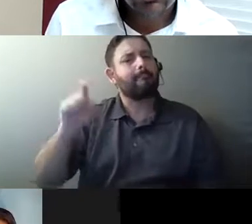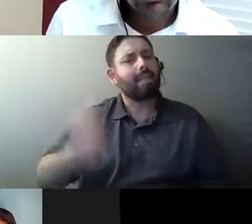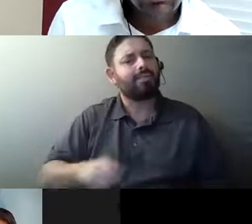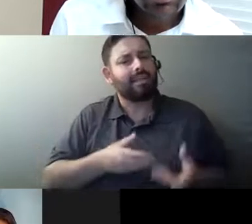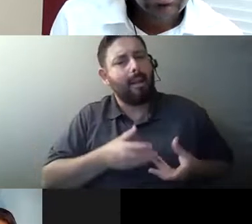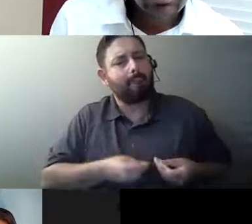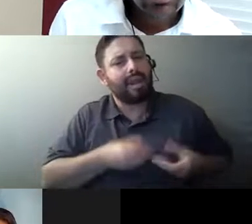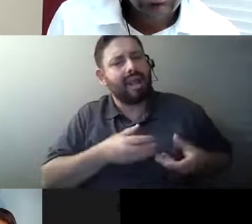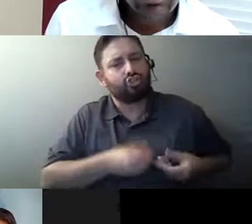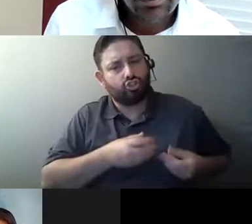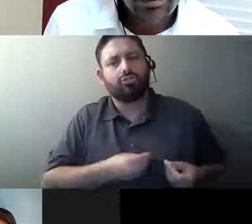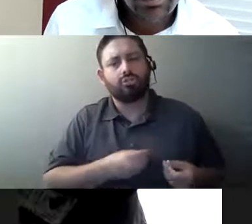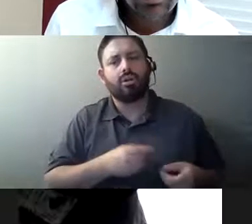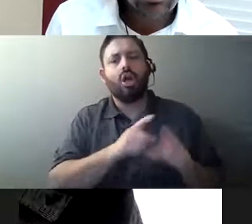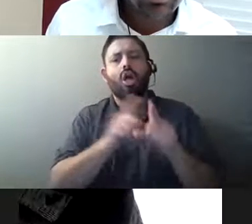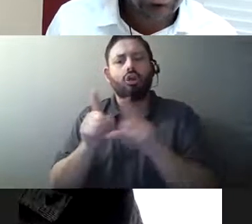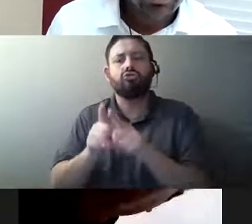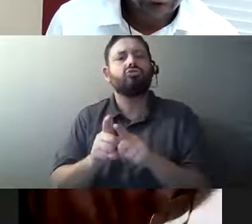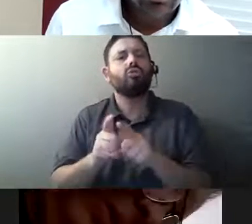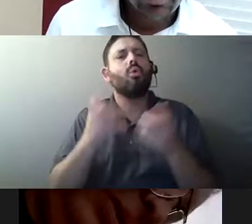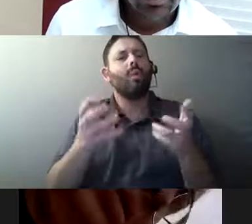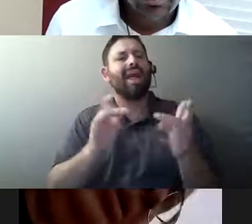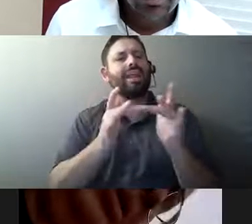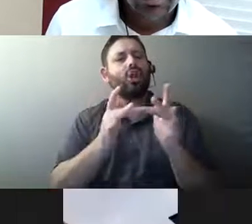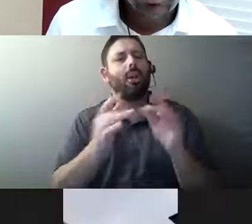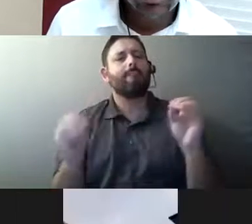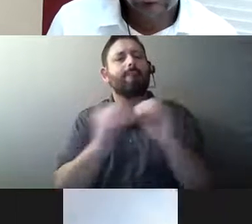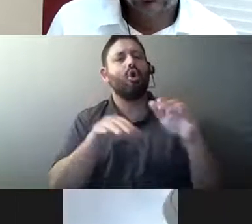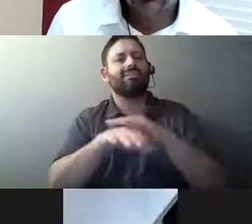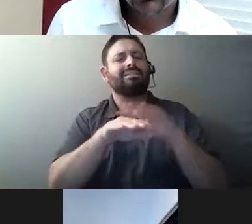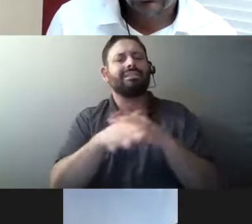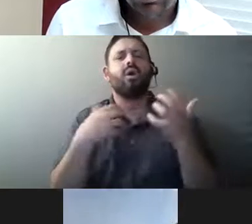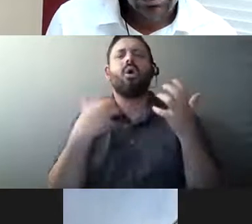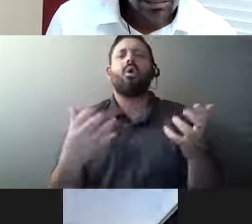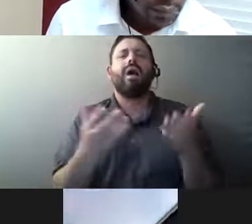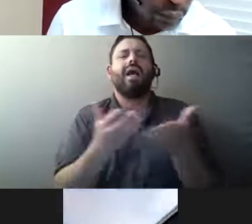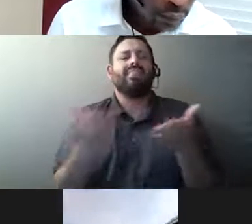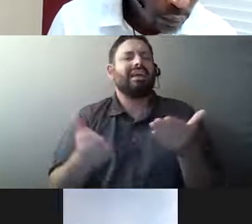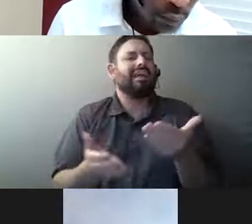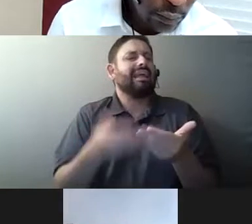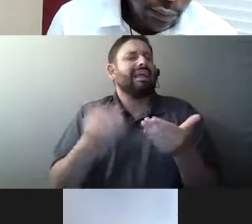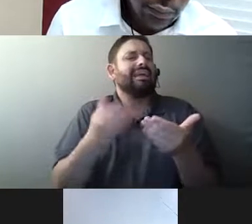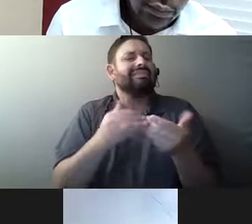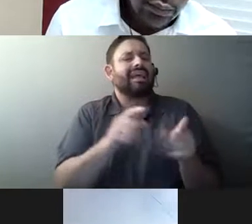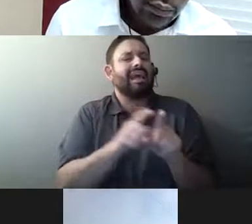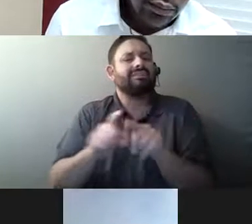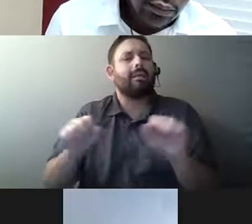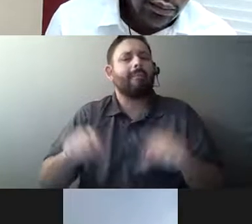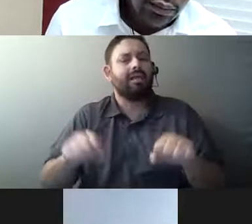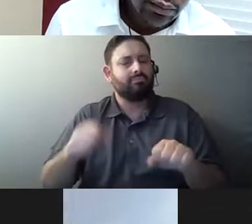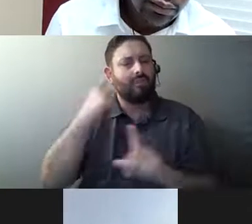I'm also into making the internet more accessible. I want things to be as easy as possible for them. And I